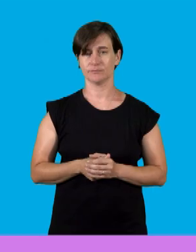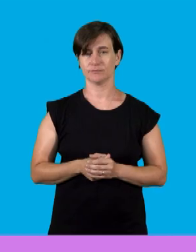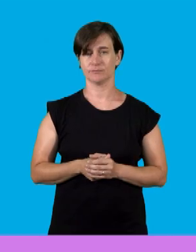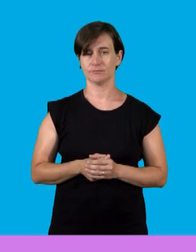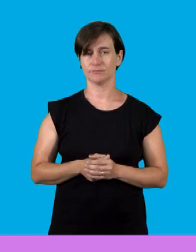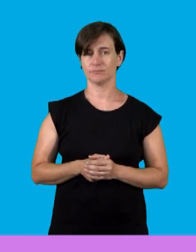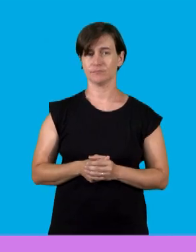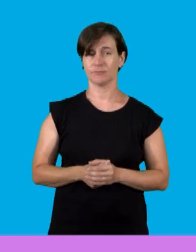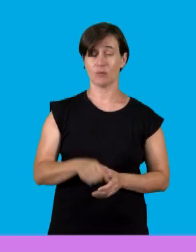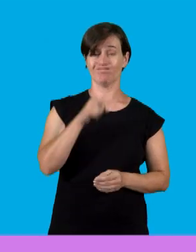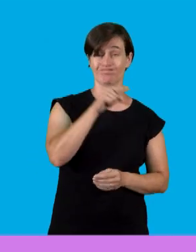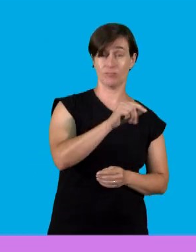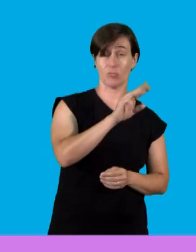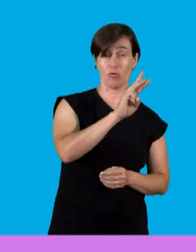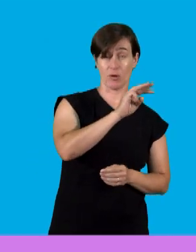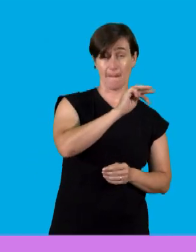3,778,800 minus